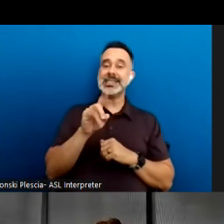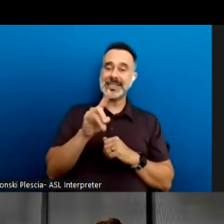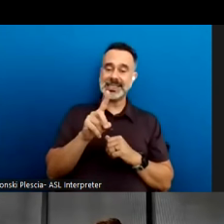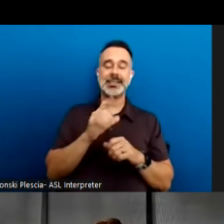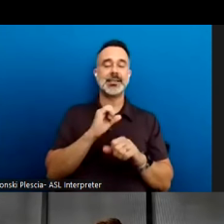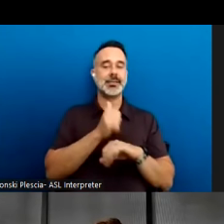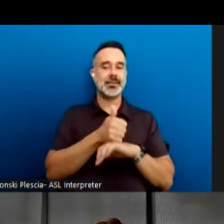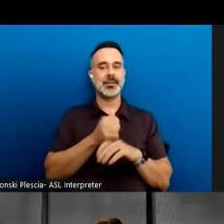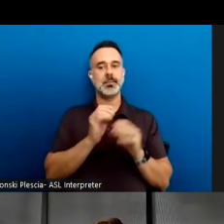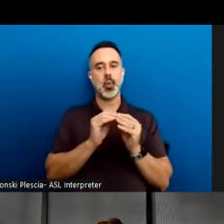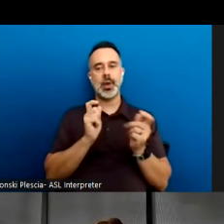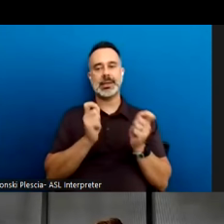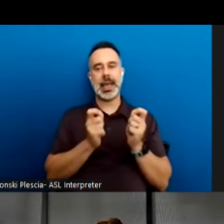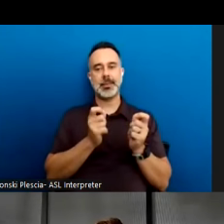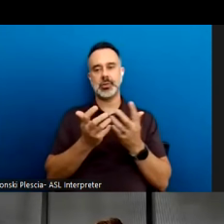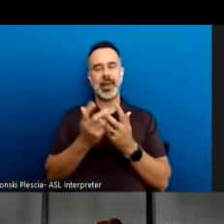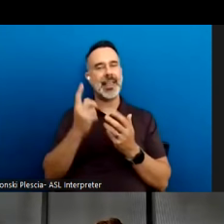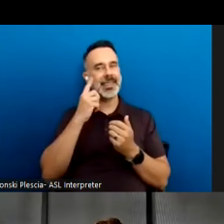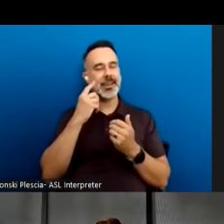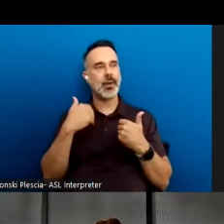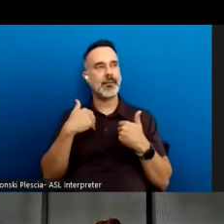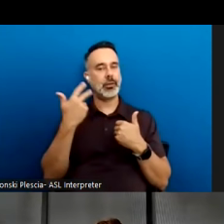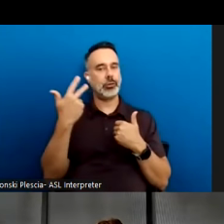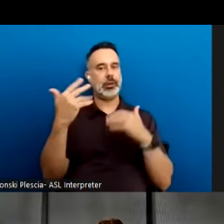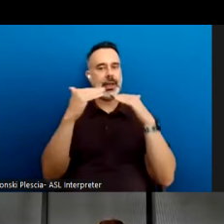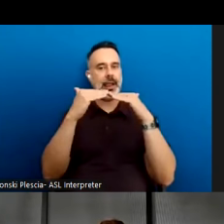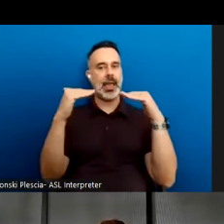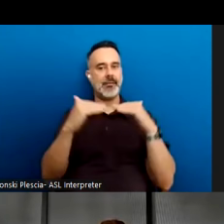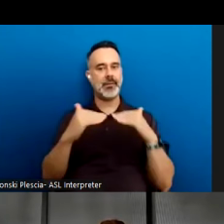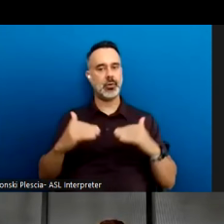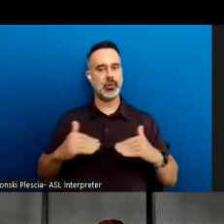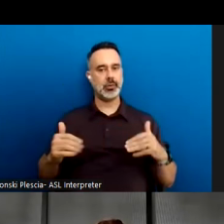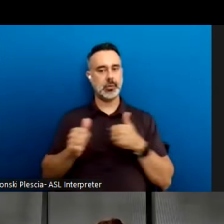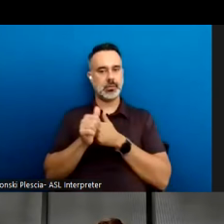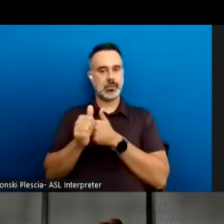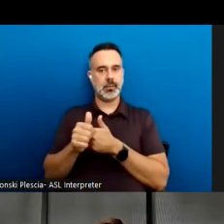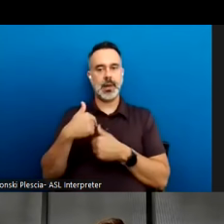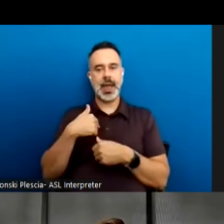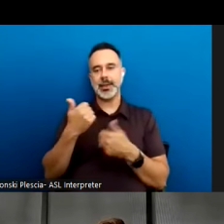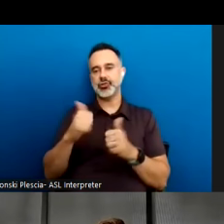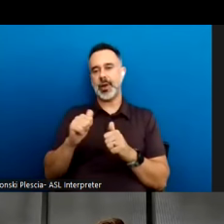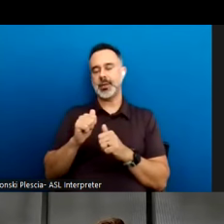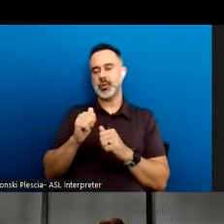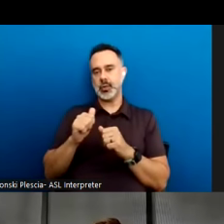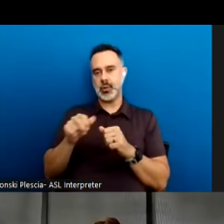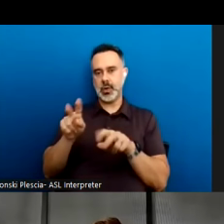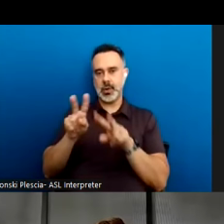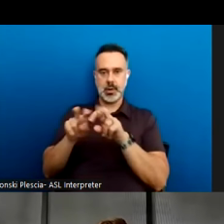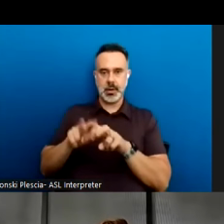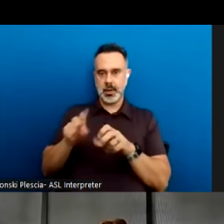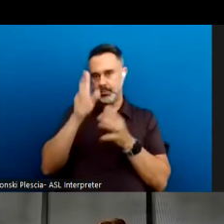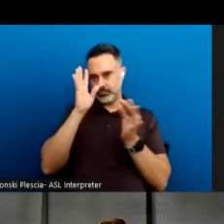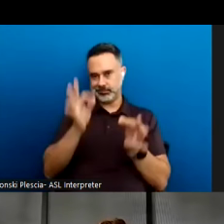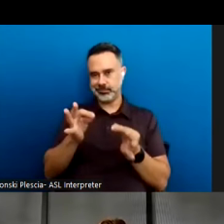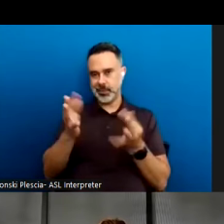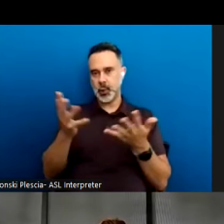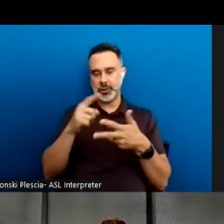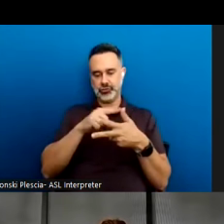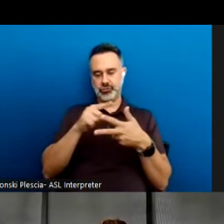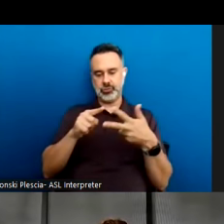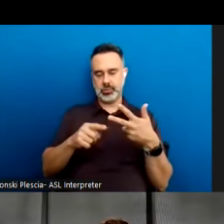got 3 levels that I work off of, and I try to make a decision on what's going to be the best fit for the group